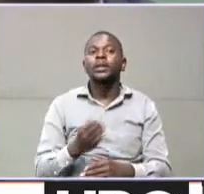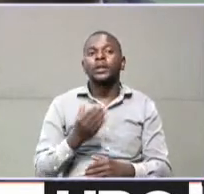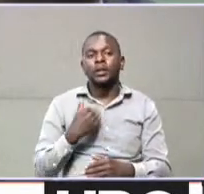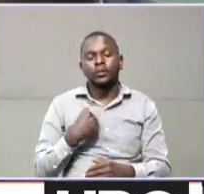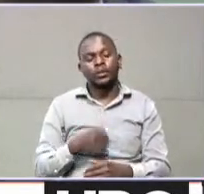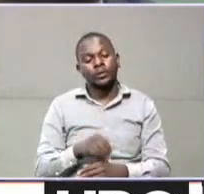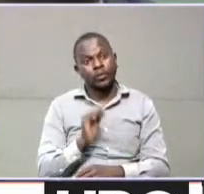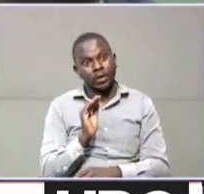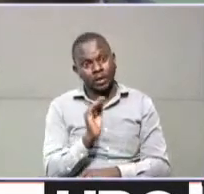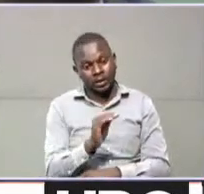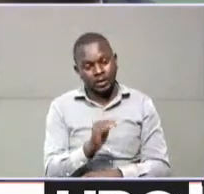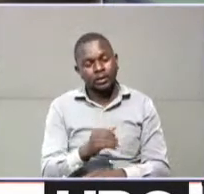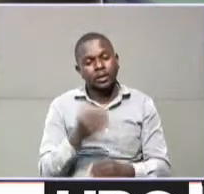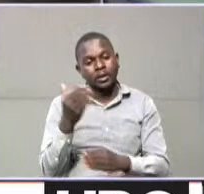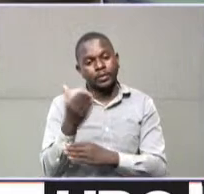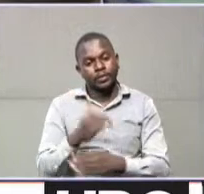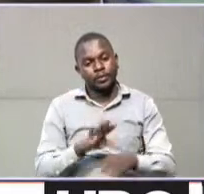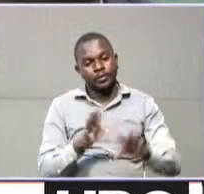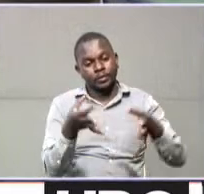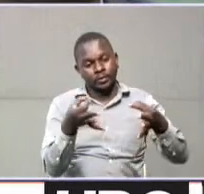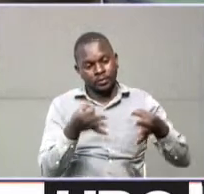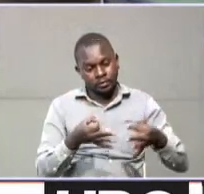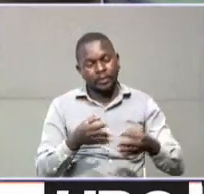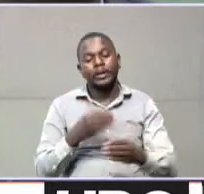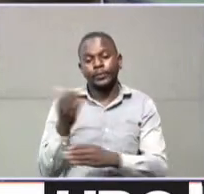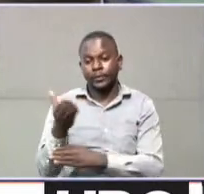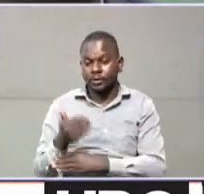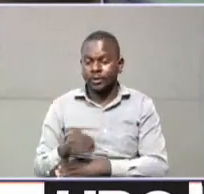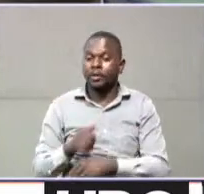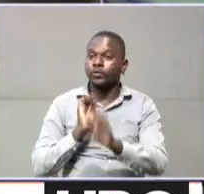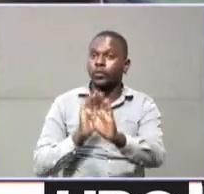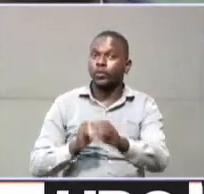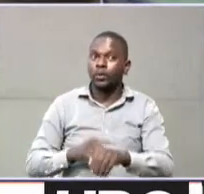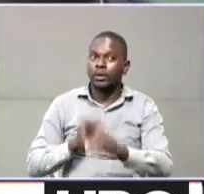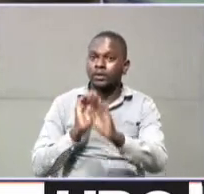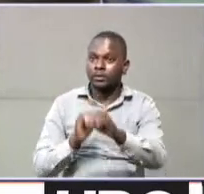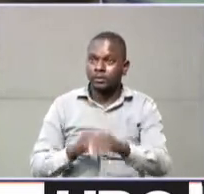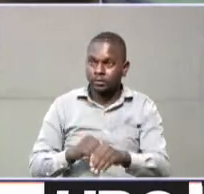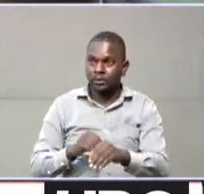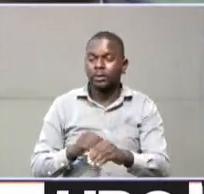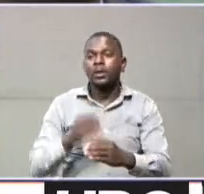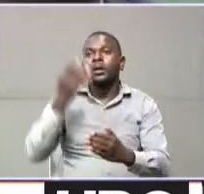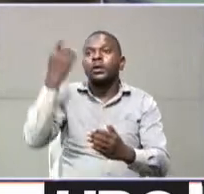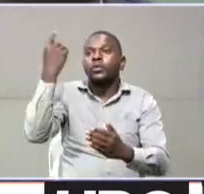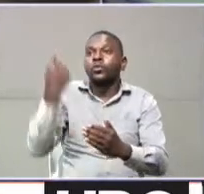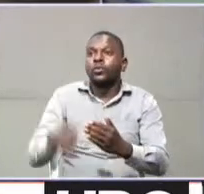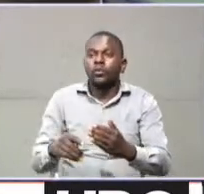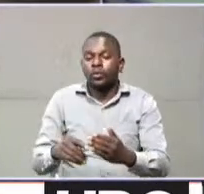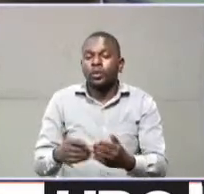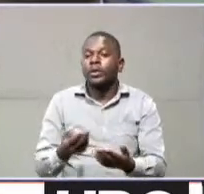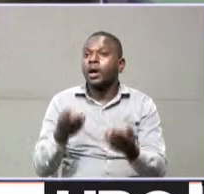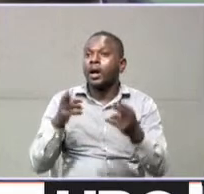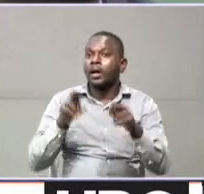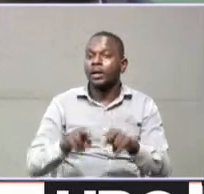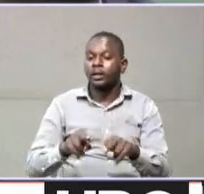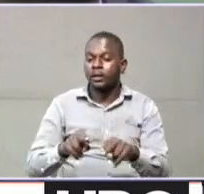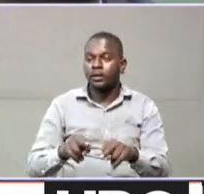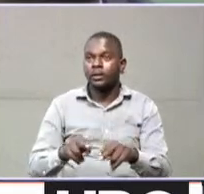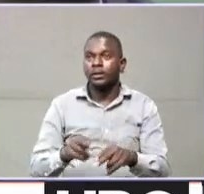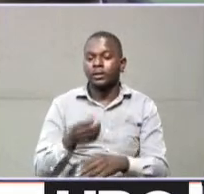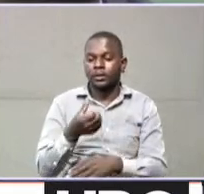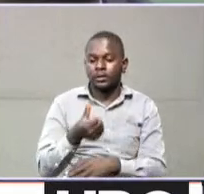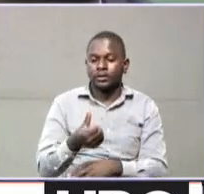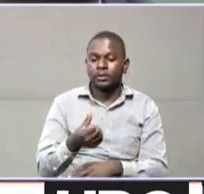to ask the minister of finance and the minister of agriculture what is going to happen to the